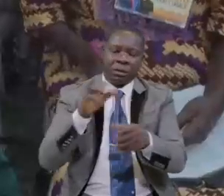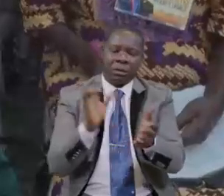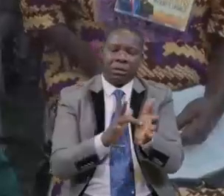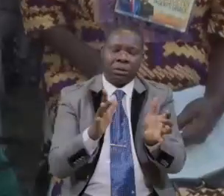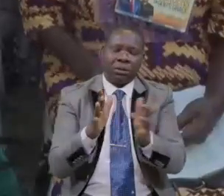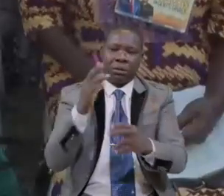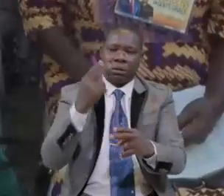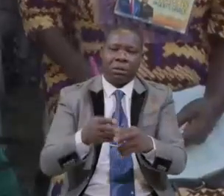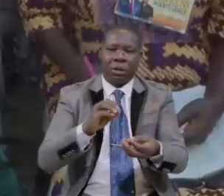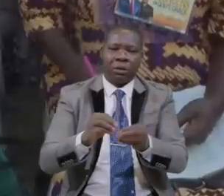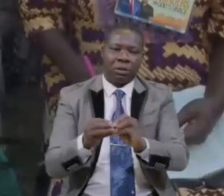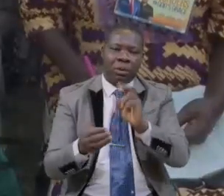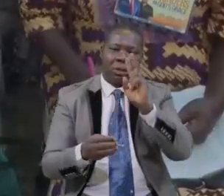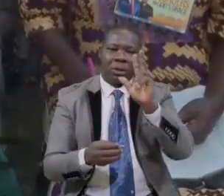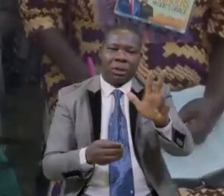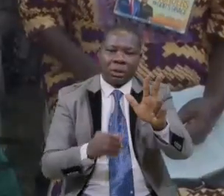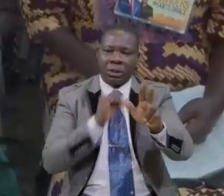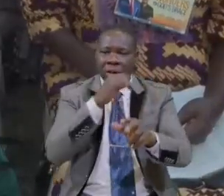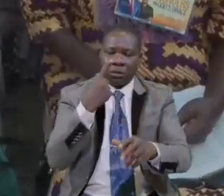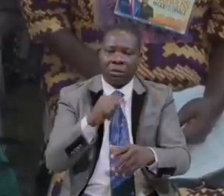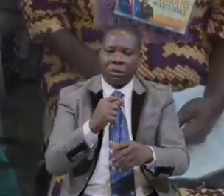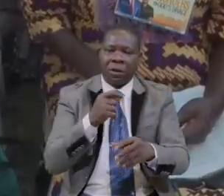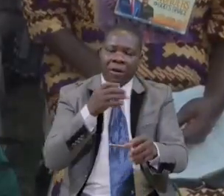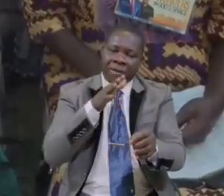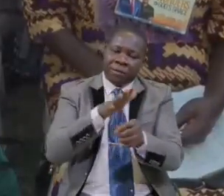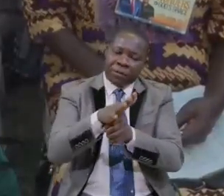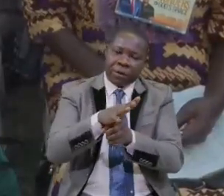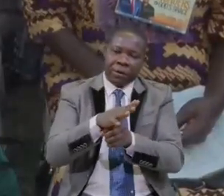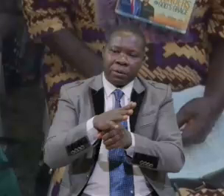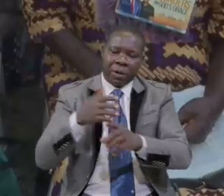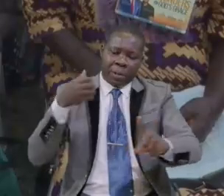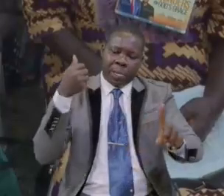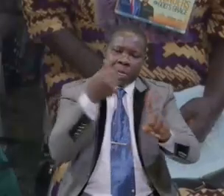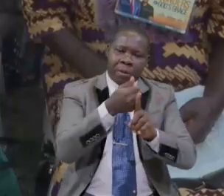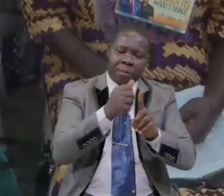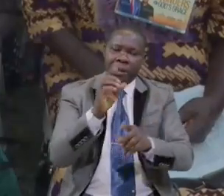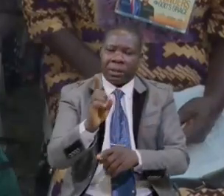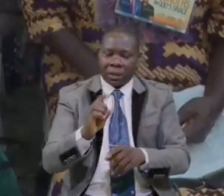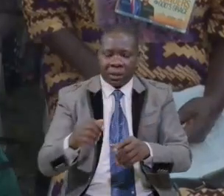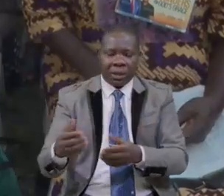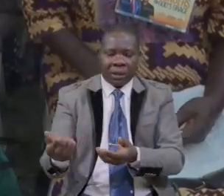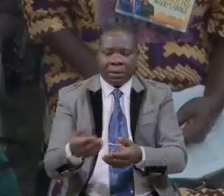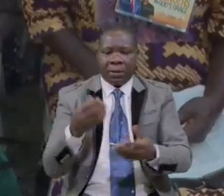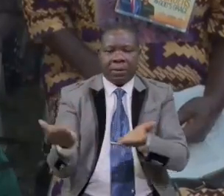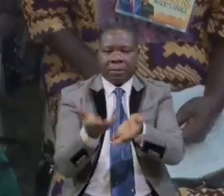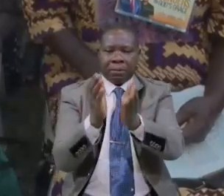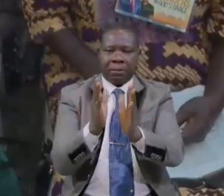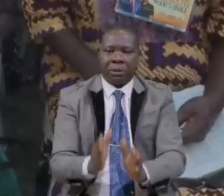the consumed, impacted messenger, anointed to